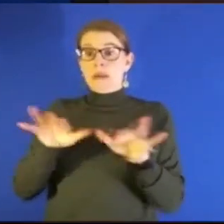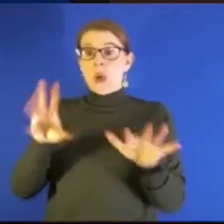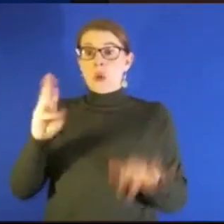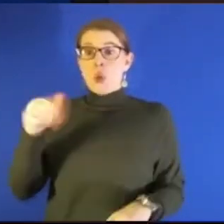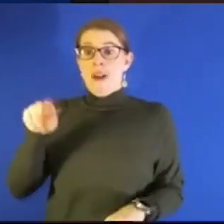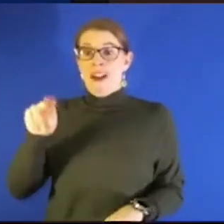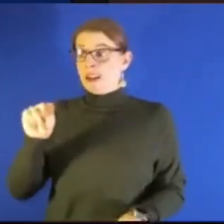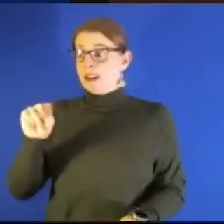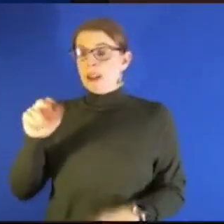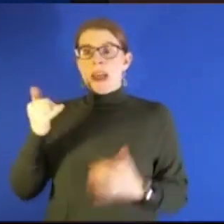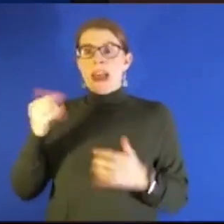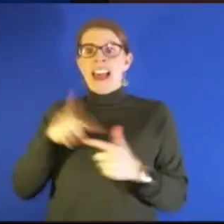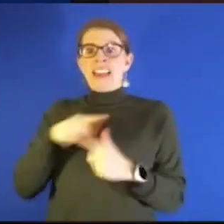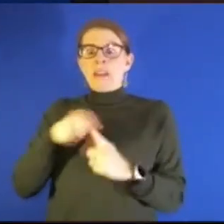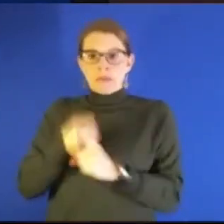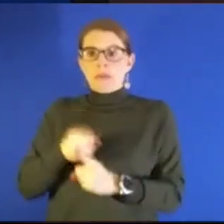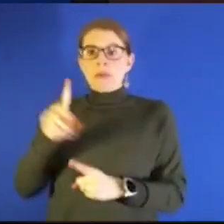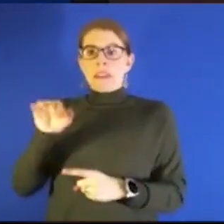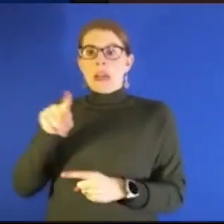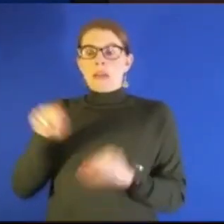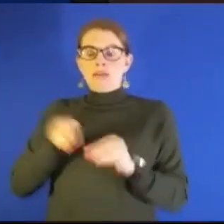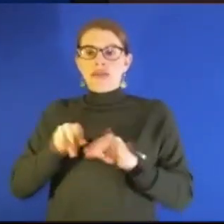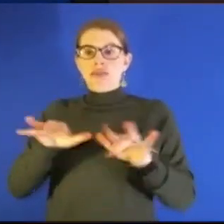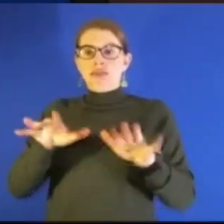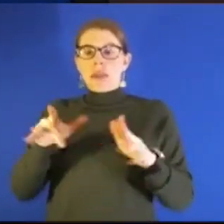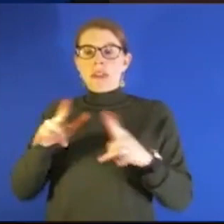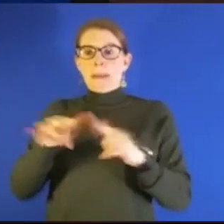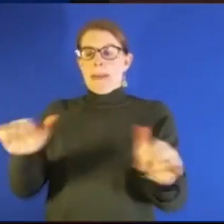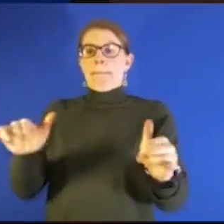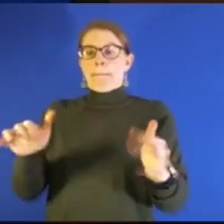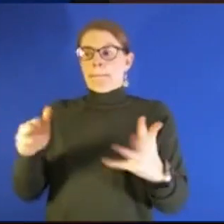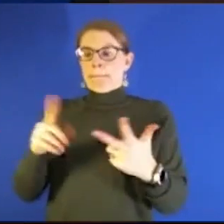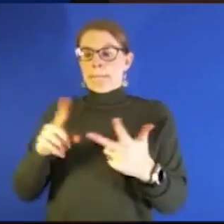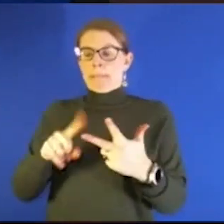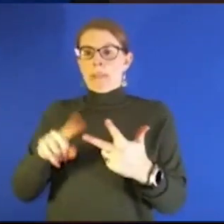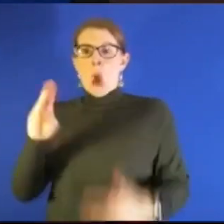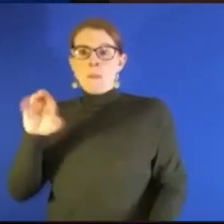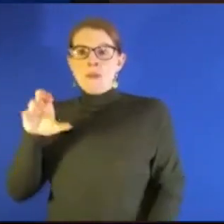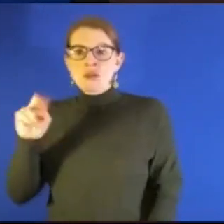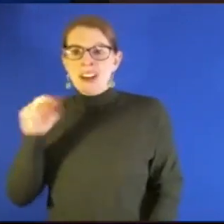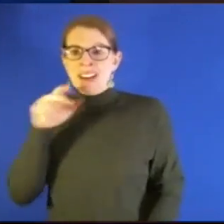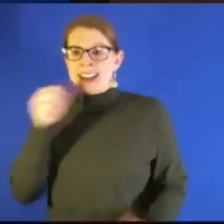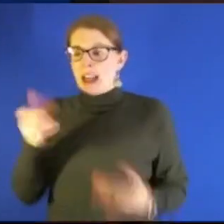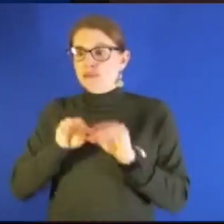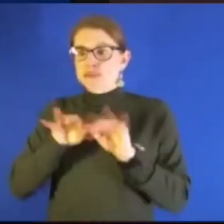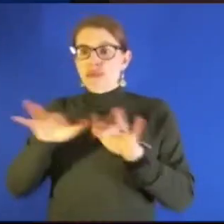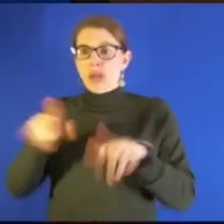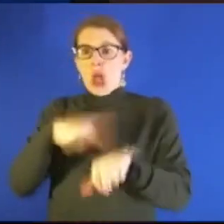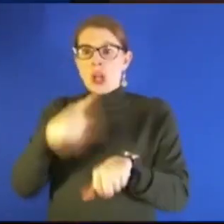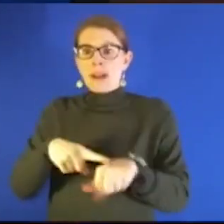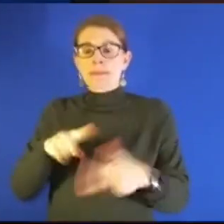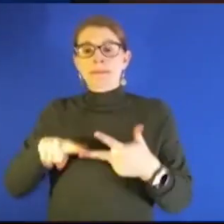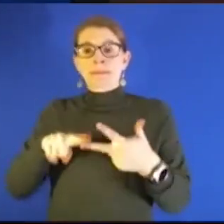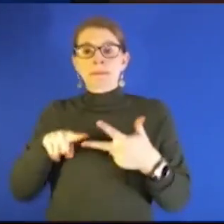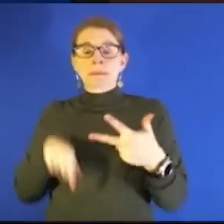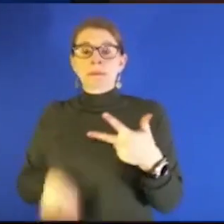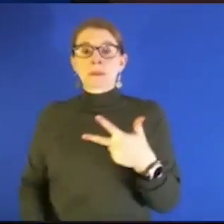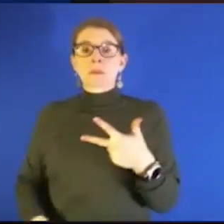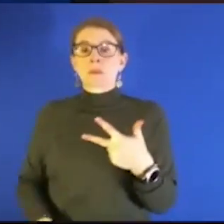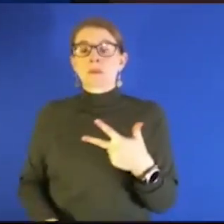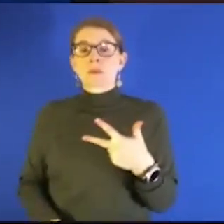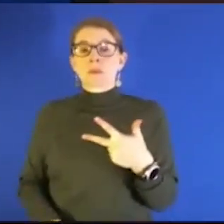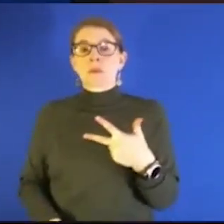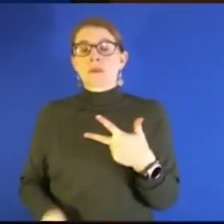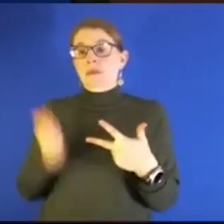know what the impact on long-haul syndrome is. We have no idea because it hasn't been around long enough. Third, maybe it is